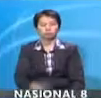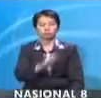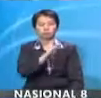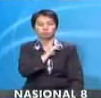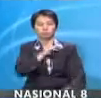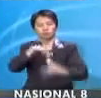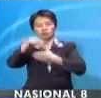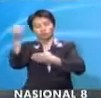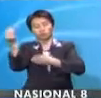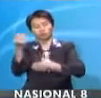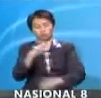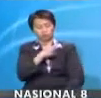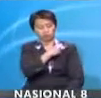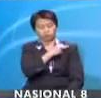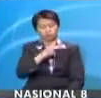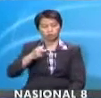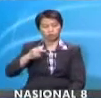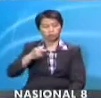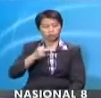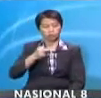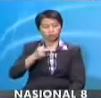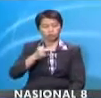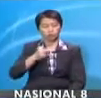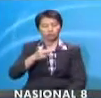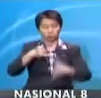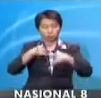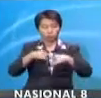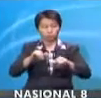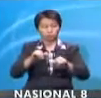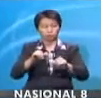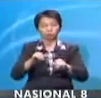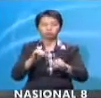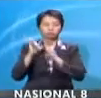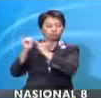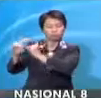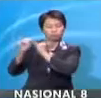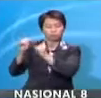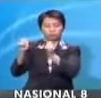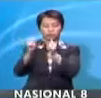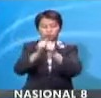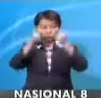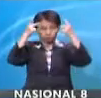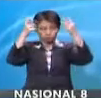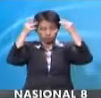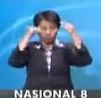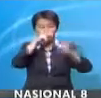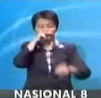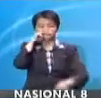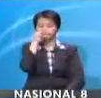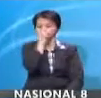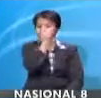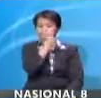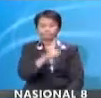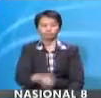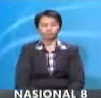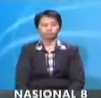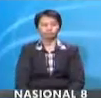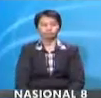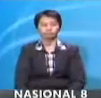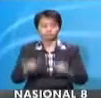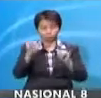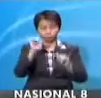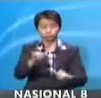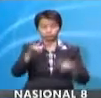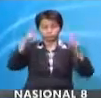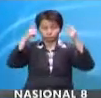Menteri Luar Indonesia Retno Lestari Priyansari Masudi turut senada dengan saranan Datuk Seri Najib. ASEAN mengirimkan satu pesan yang